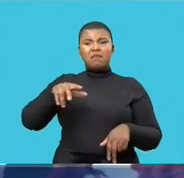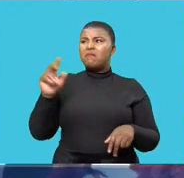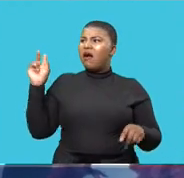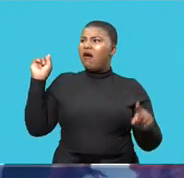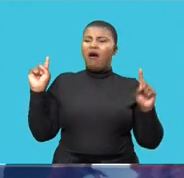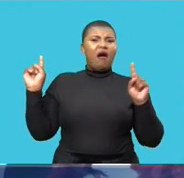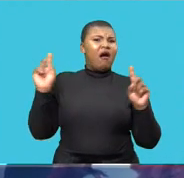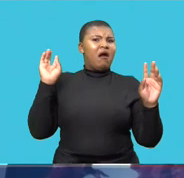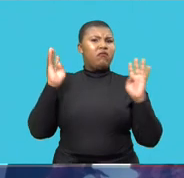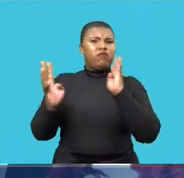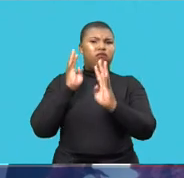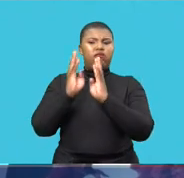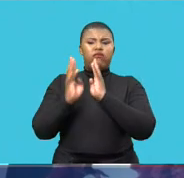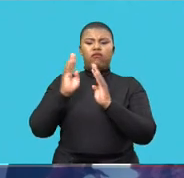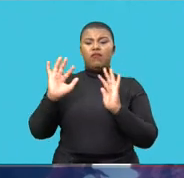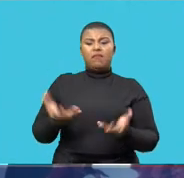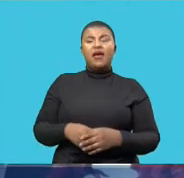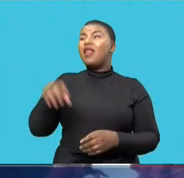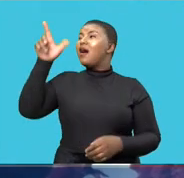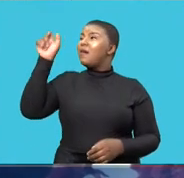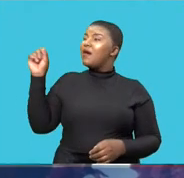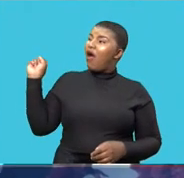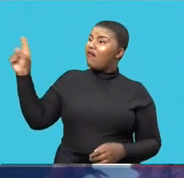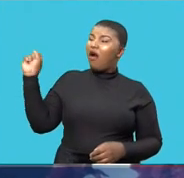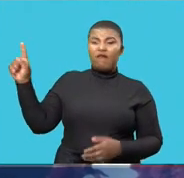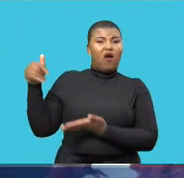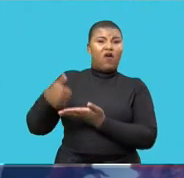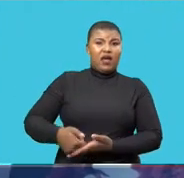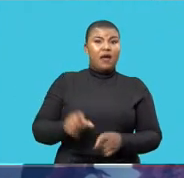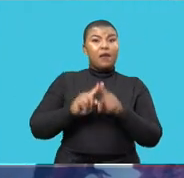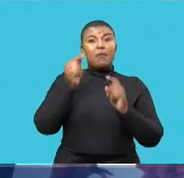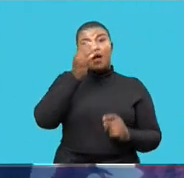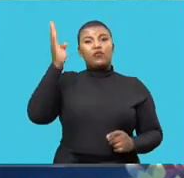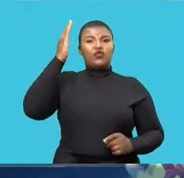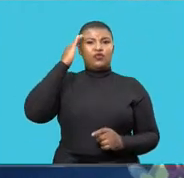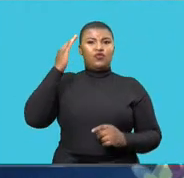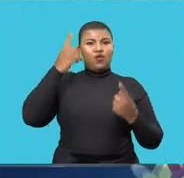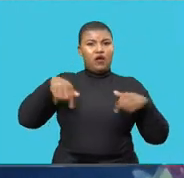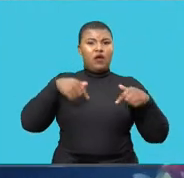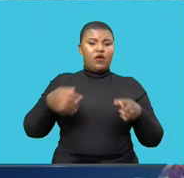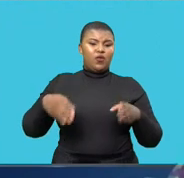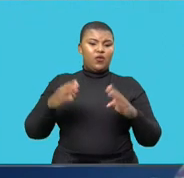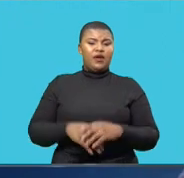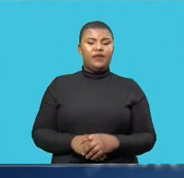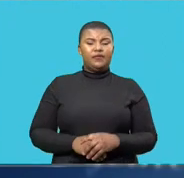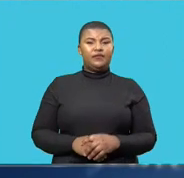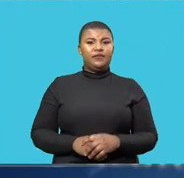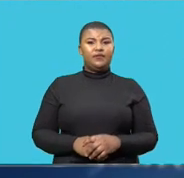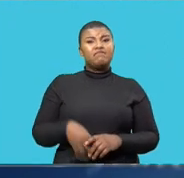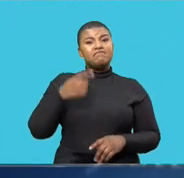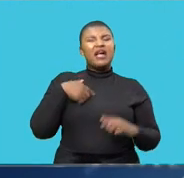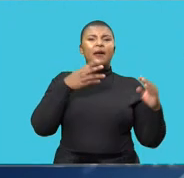motho tsa hula monke, but I cannot blame because modimo ke la tsebantsela tsa bohle. He was busy on the